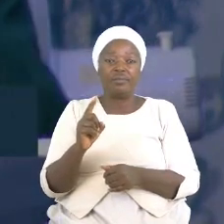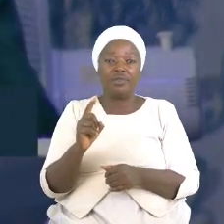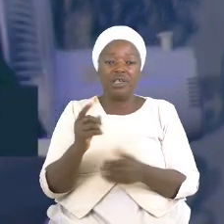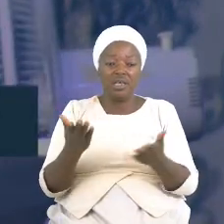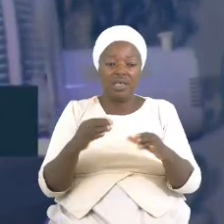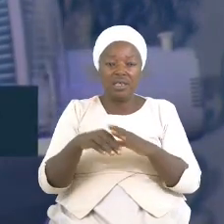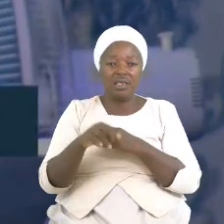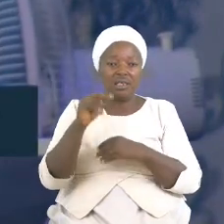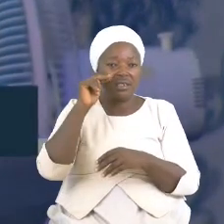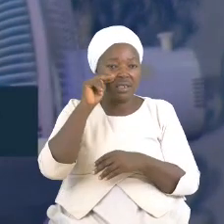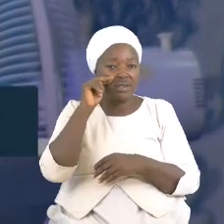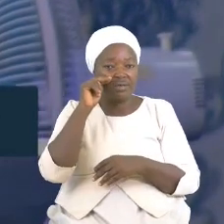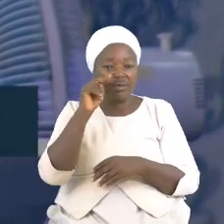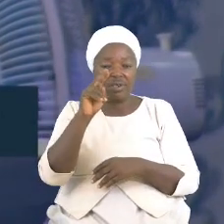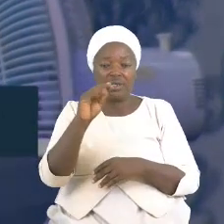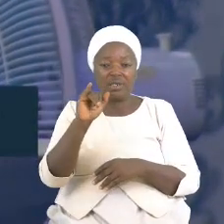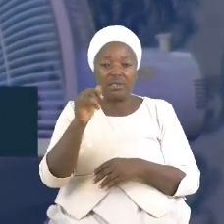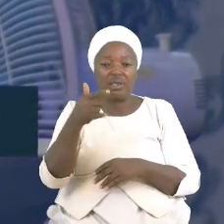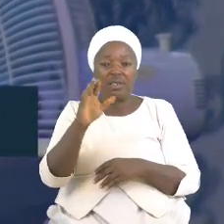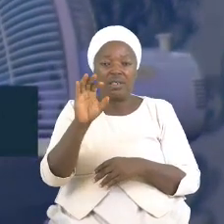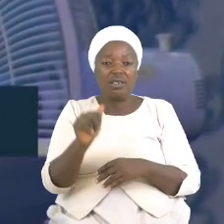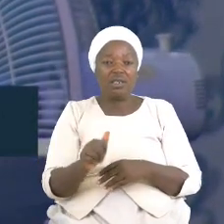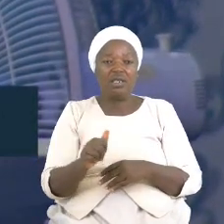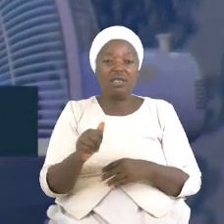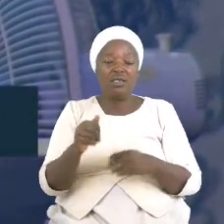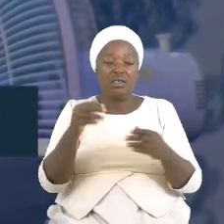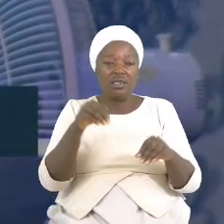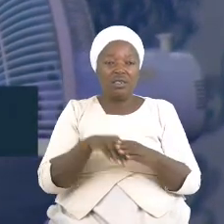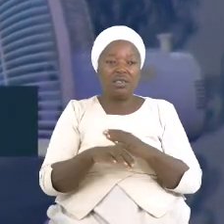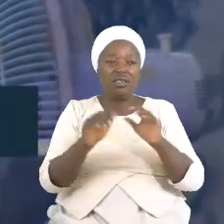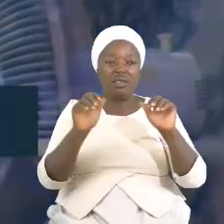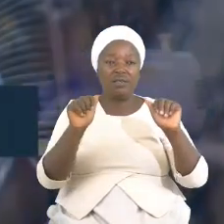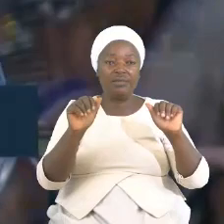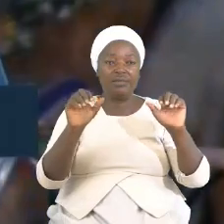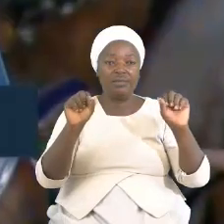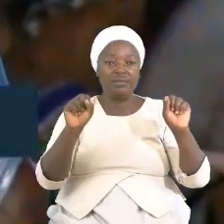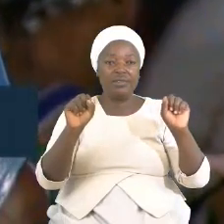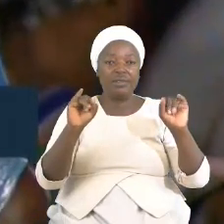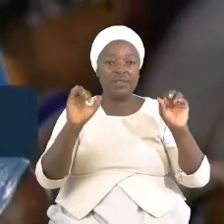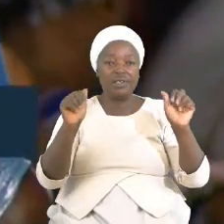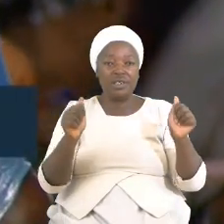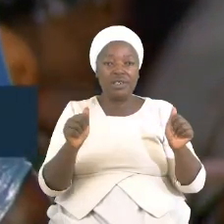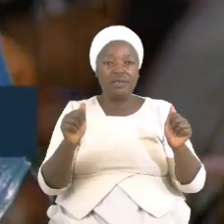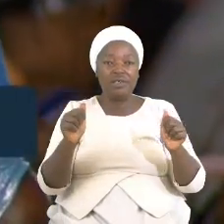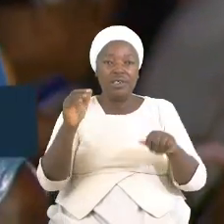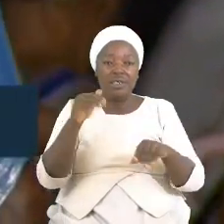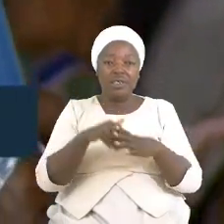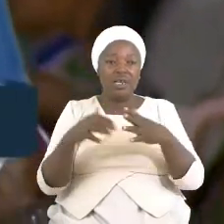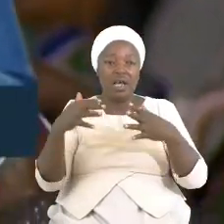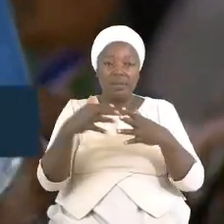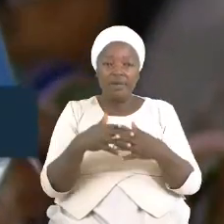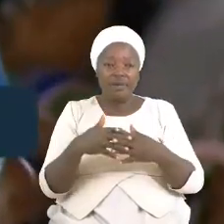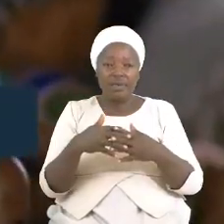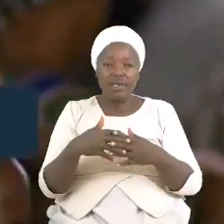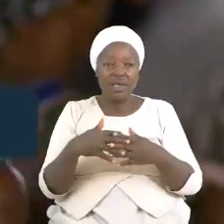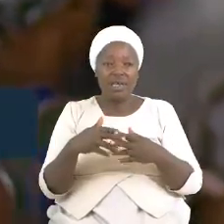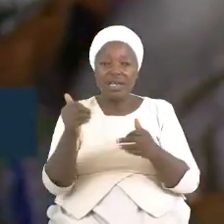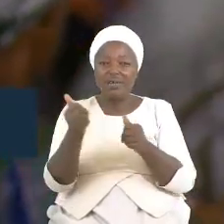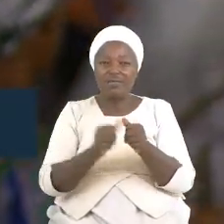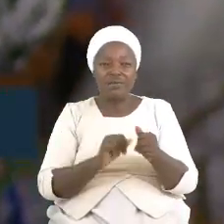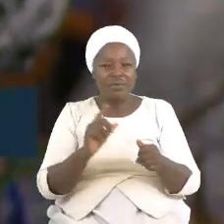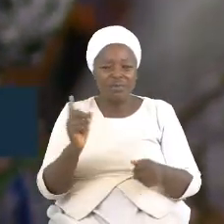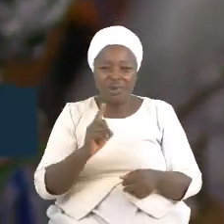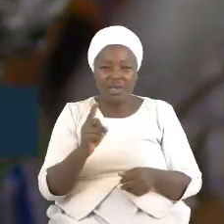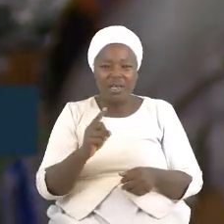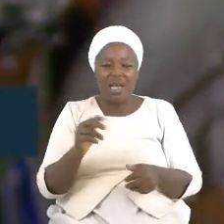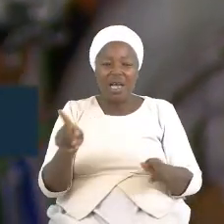Africa, in Europe, in America, in Australia, in Asia, let the same exercise go on. As many as have yielded themselves